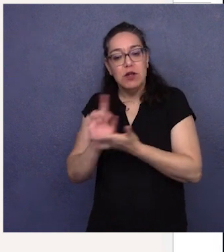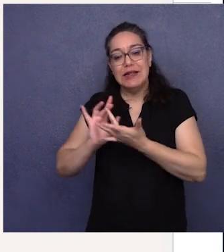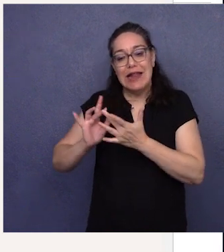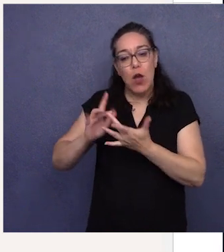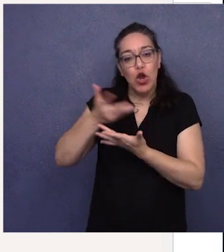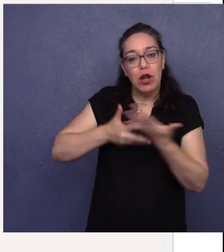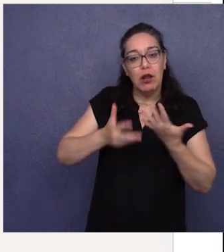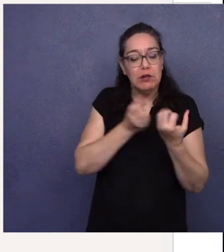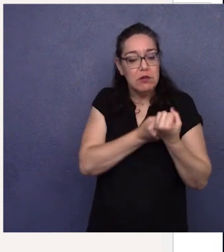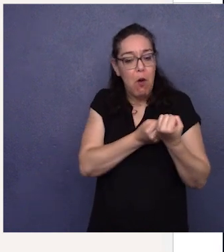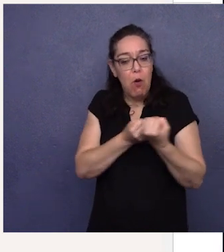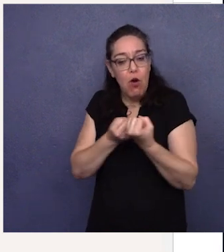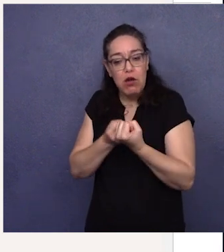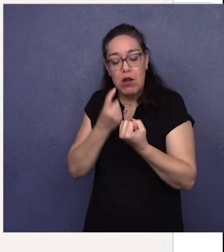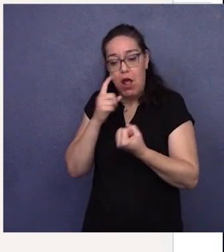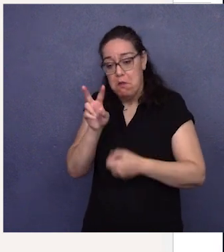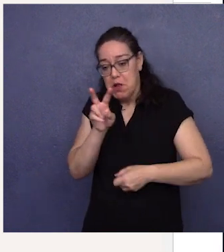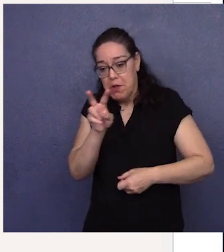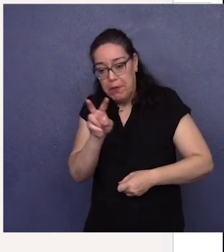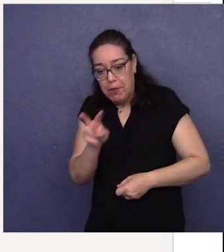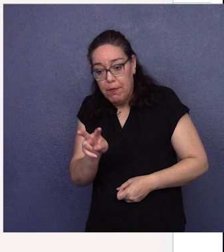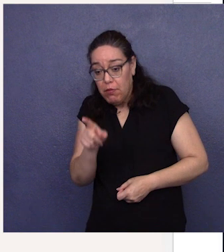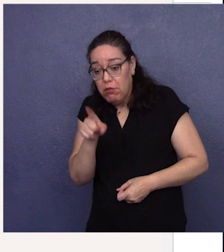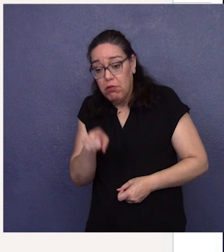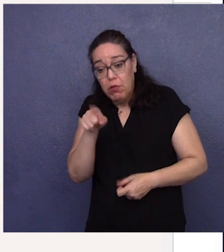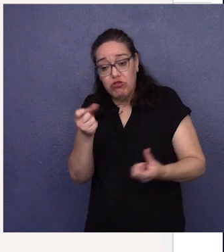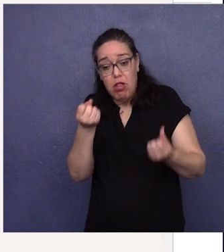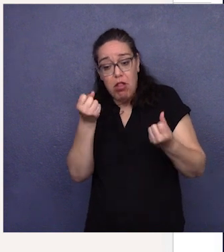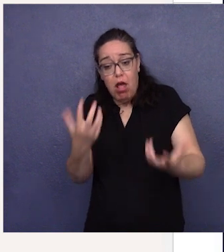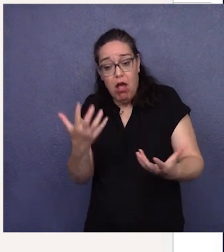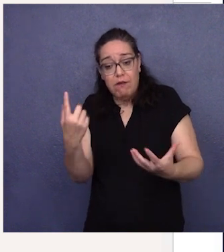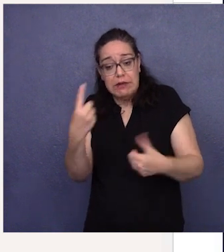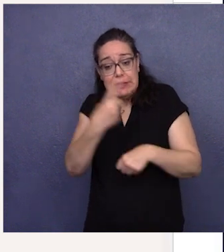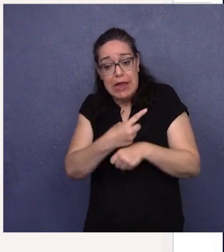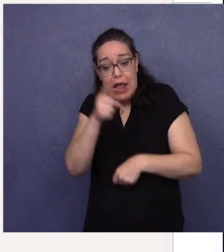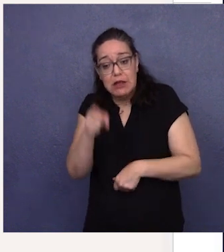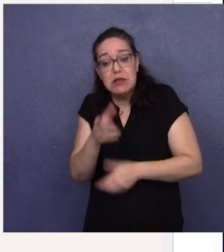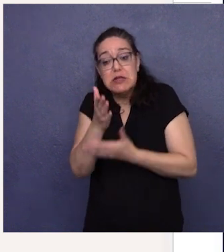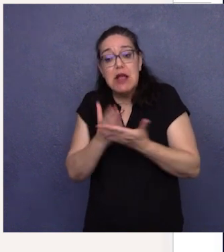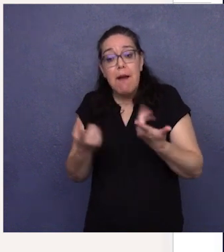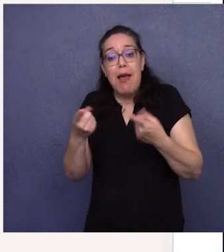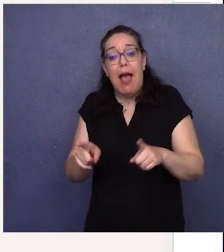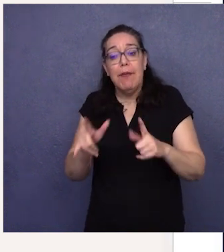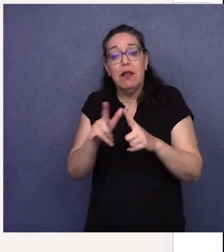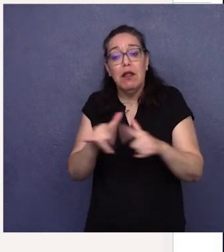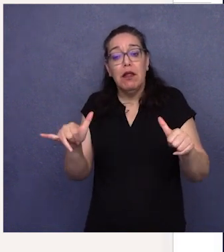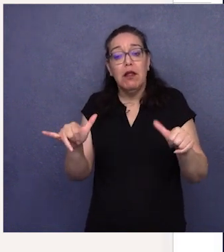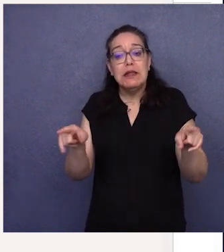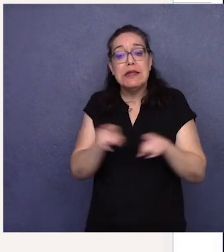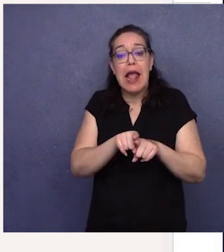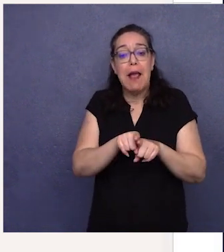And there are a lot of days. Some are on the same day as others.